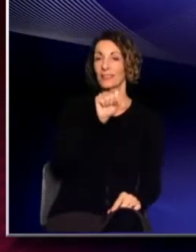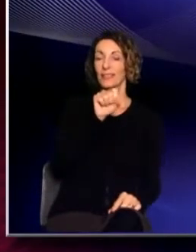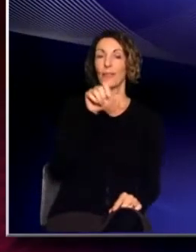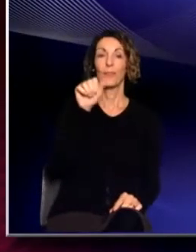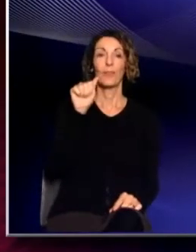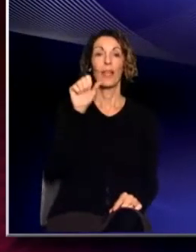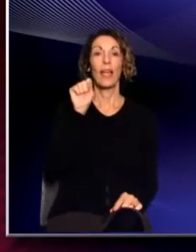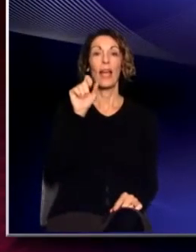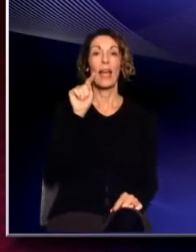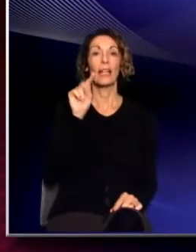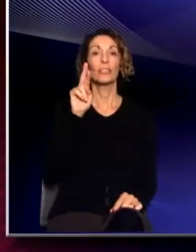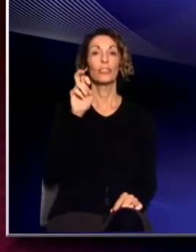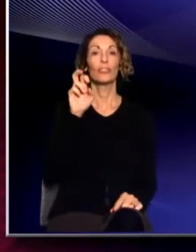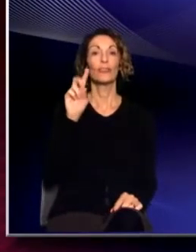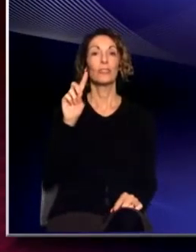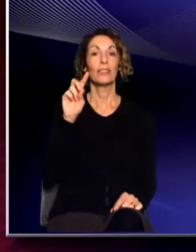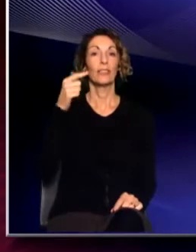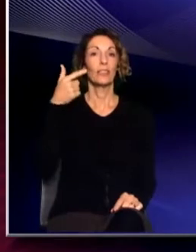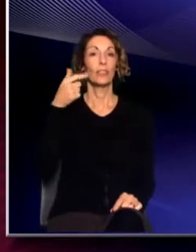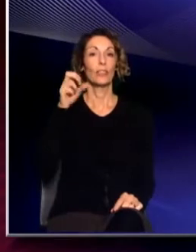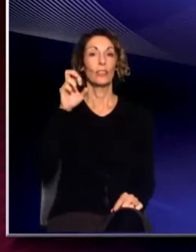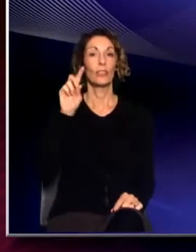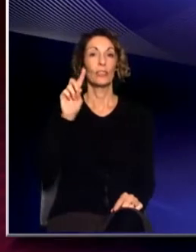Astrid Goodstein.